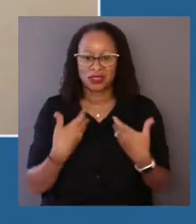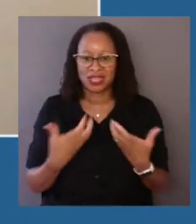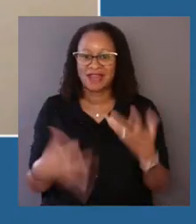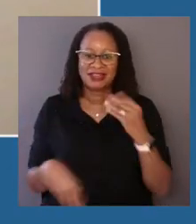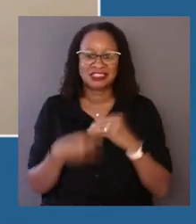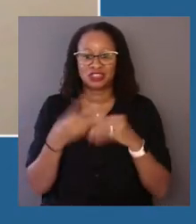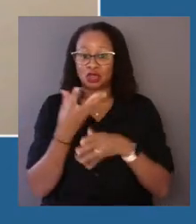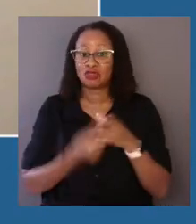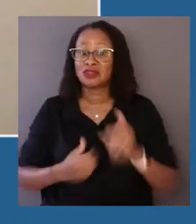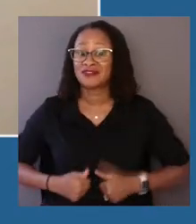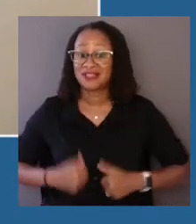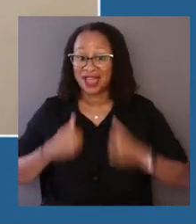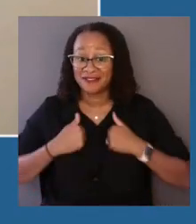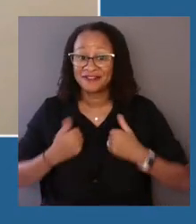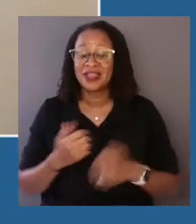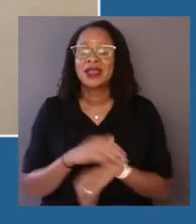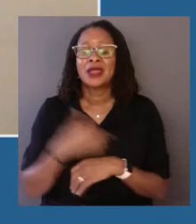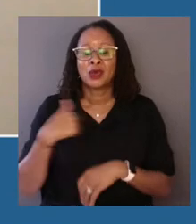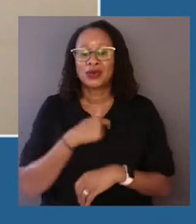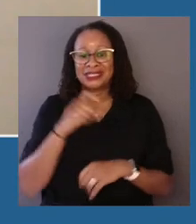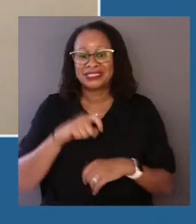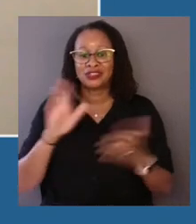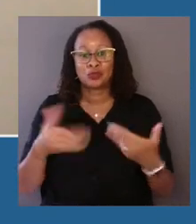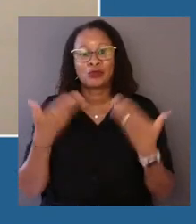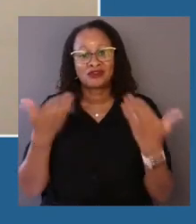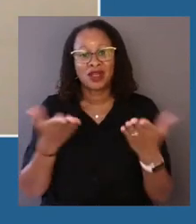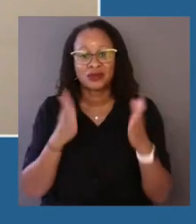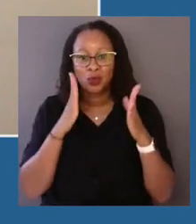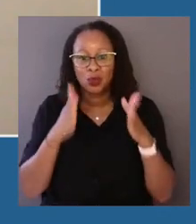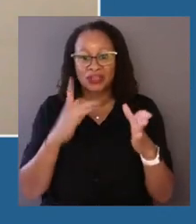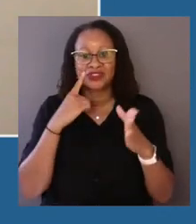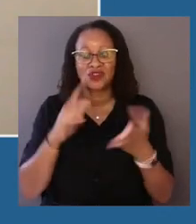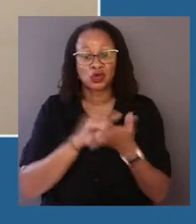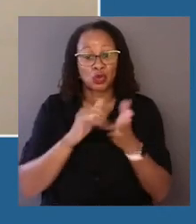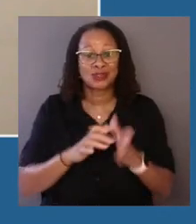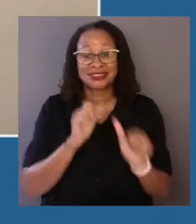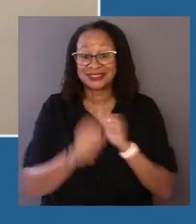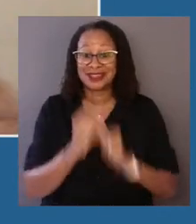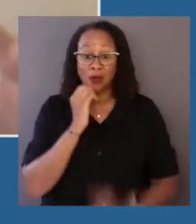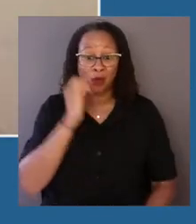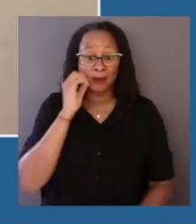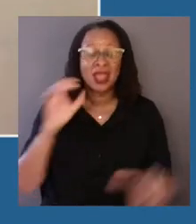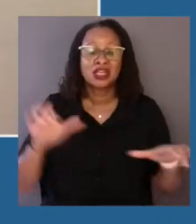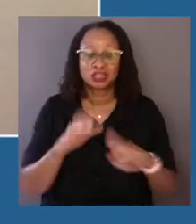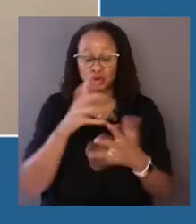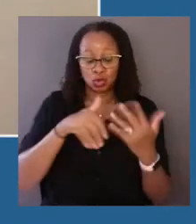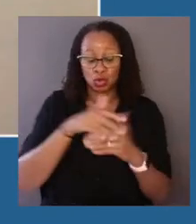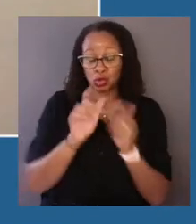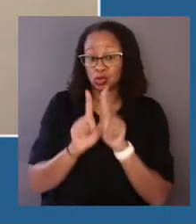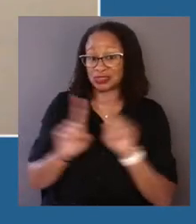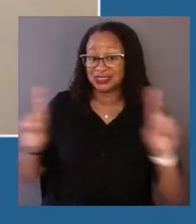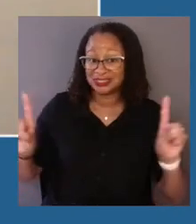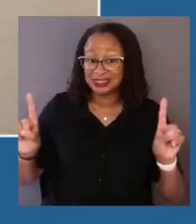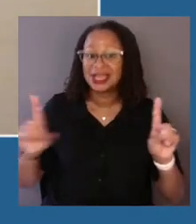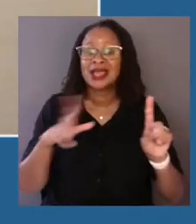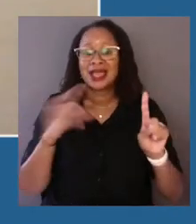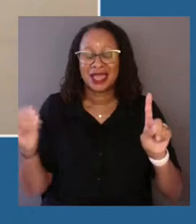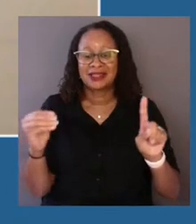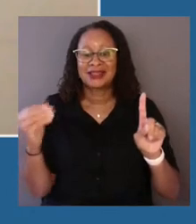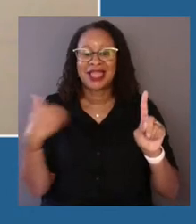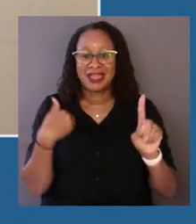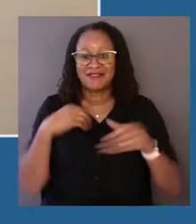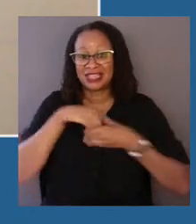life and that we needed to provide a way for New Yorkers to stay at home and do social distancing and have indoor